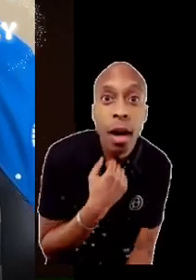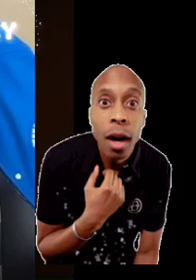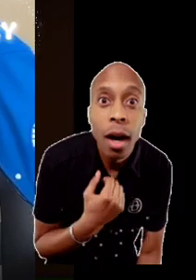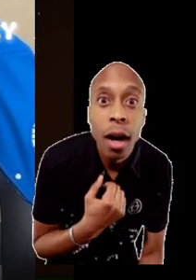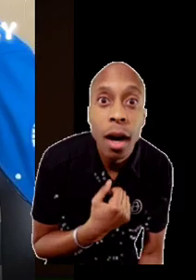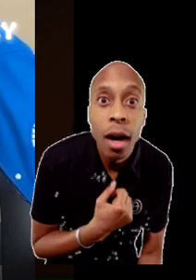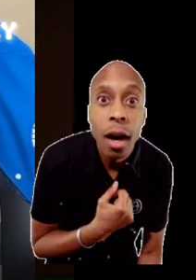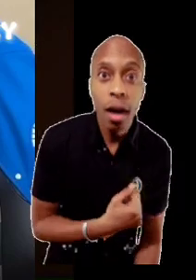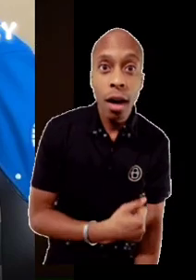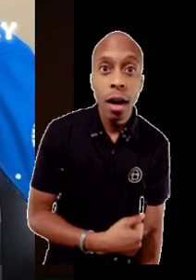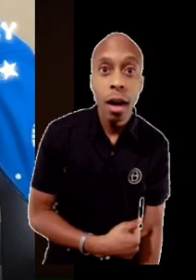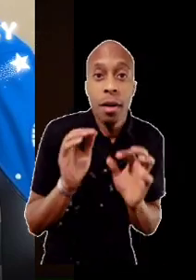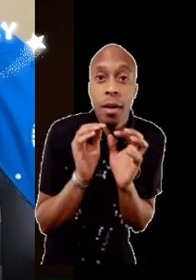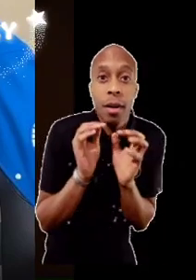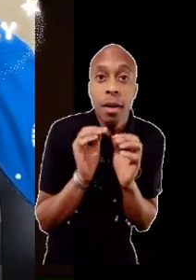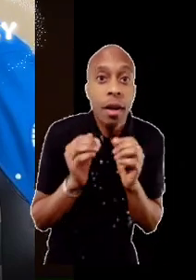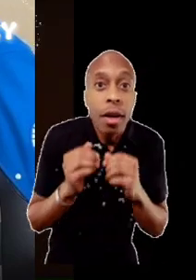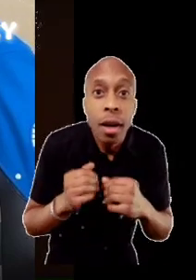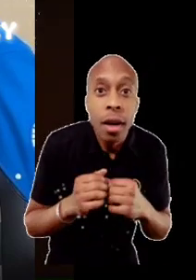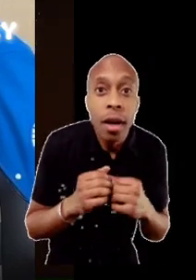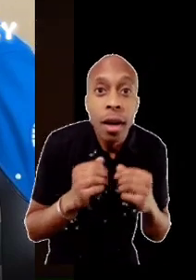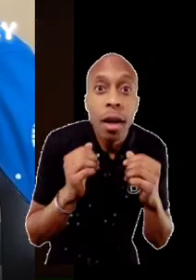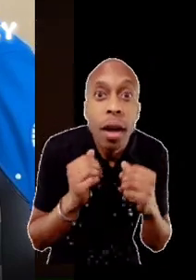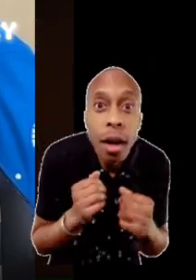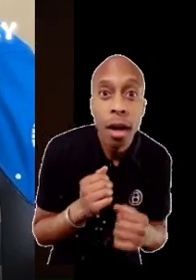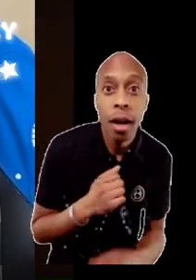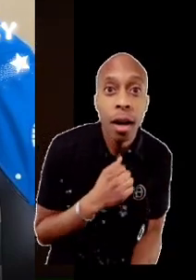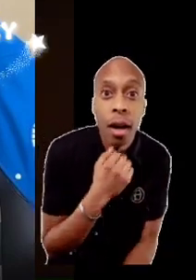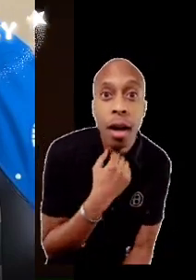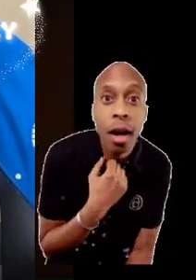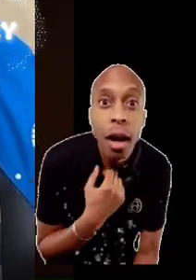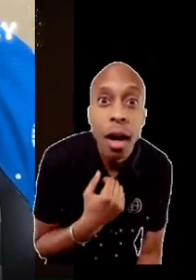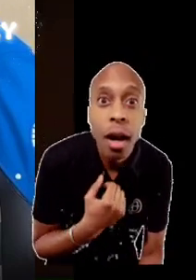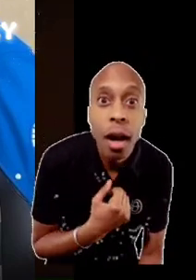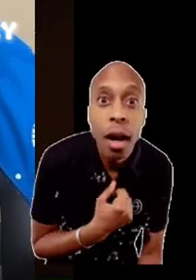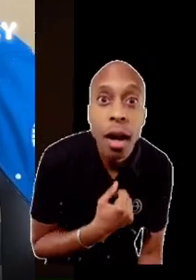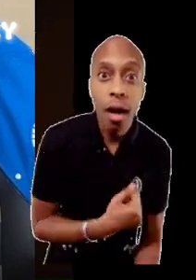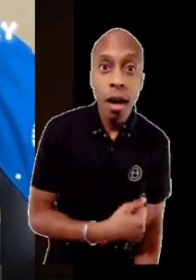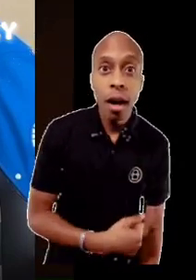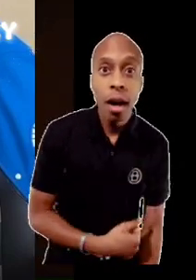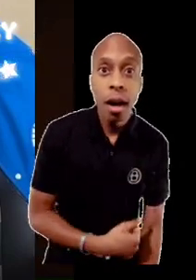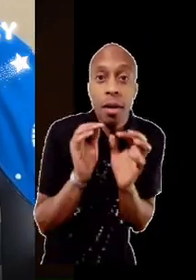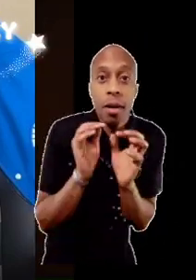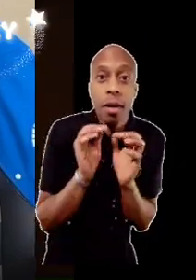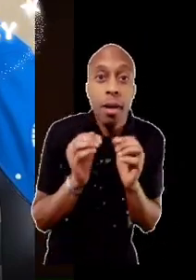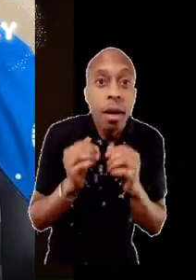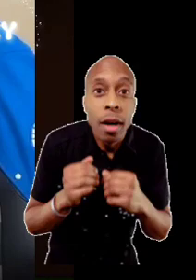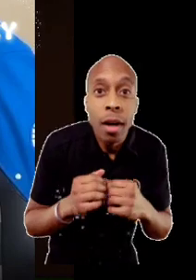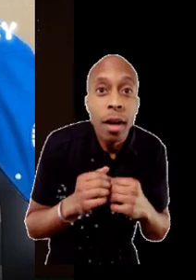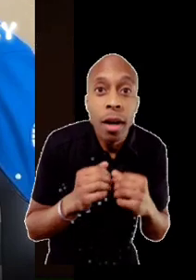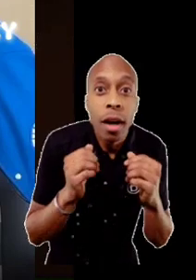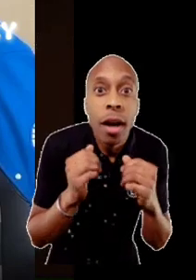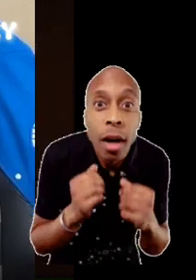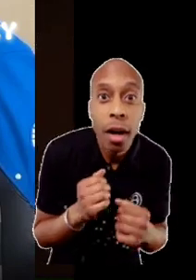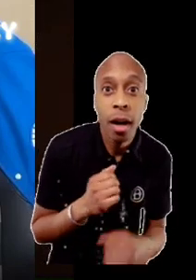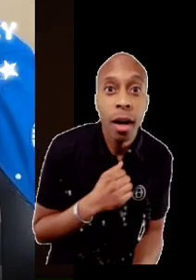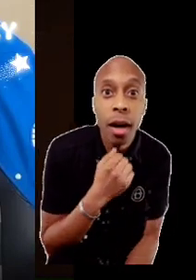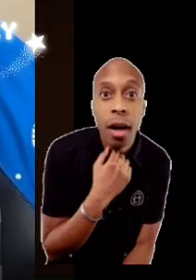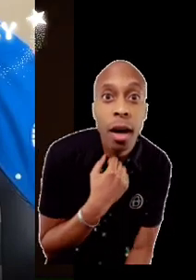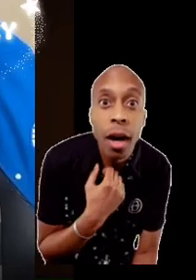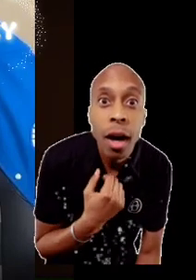Something wrong with some of the new Christians out here. Anybody know Pastor Beeson Church at Jamaica?